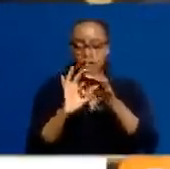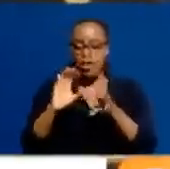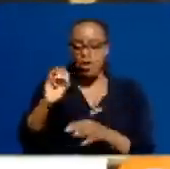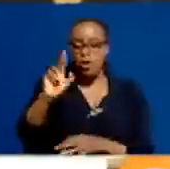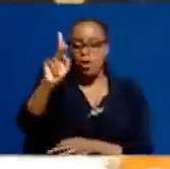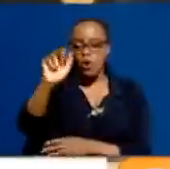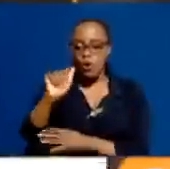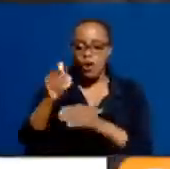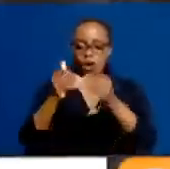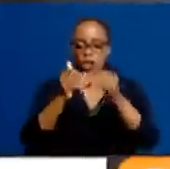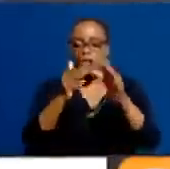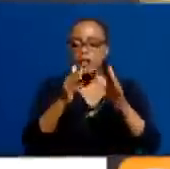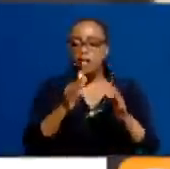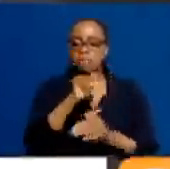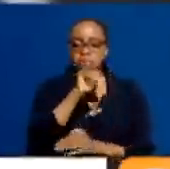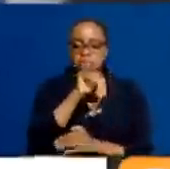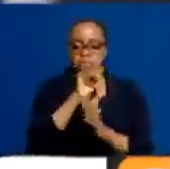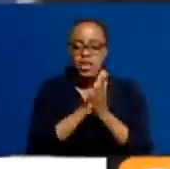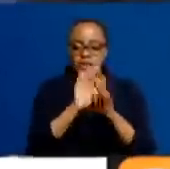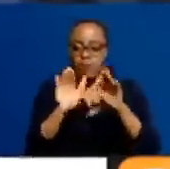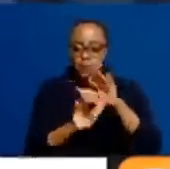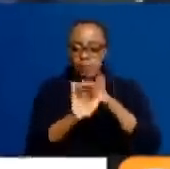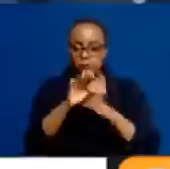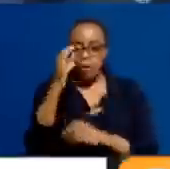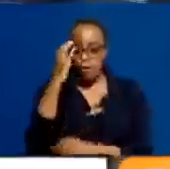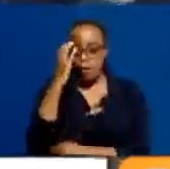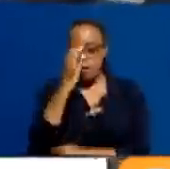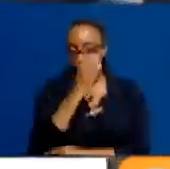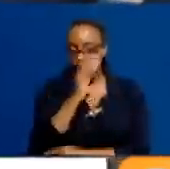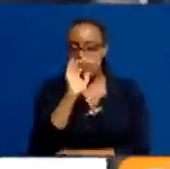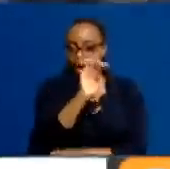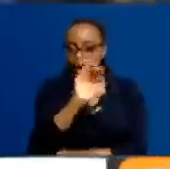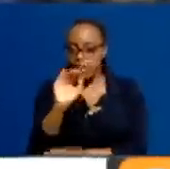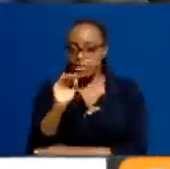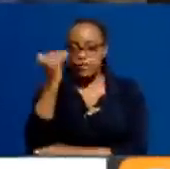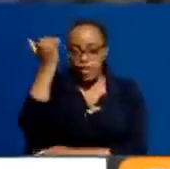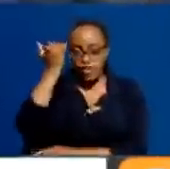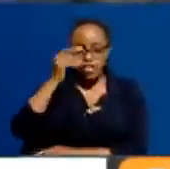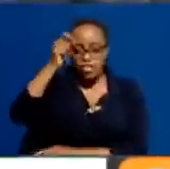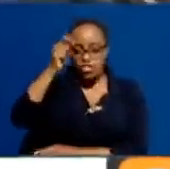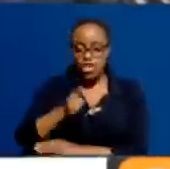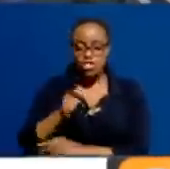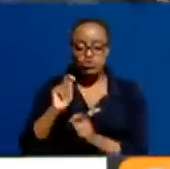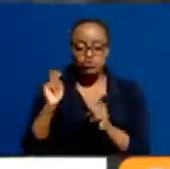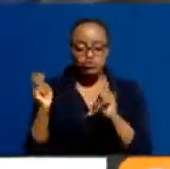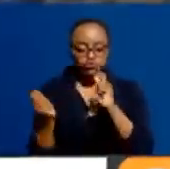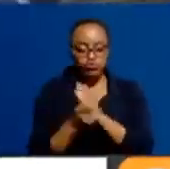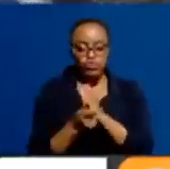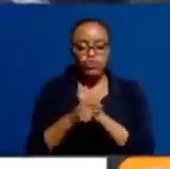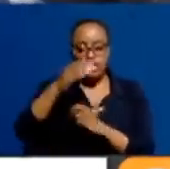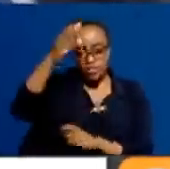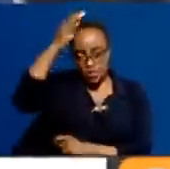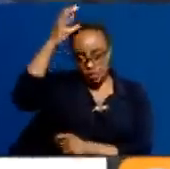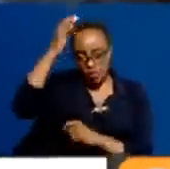Kenya flag bearer Raila Odinga and his running mate Martha Karua, urging the seven-judge bench to overturn Chebukati's